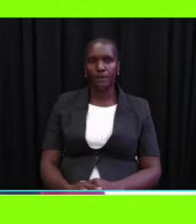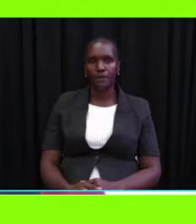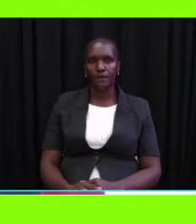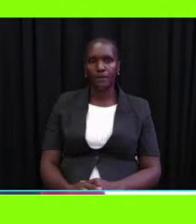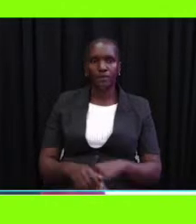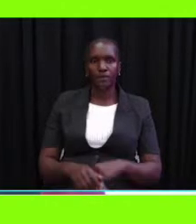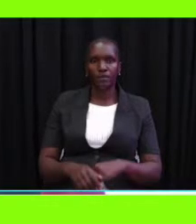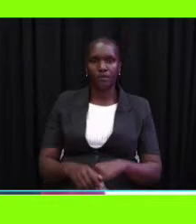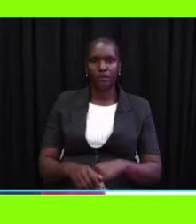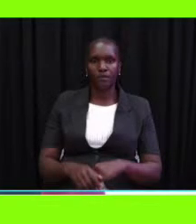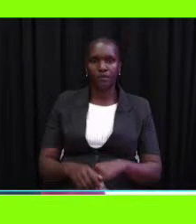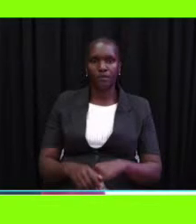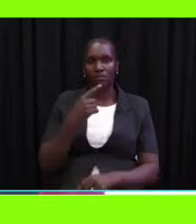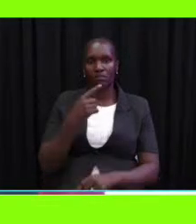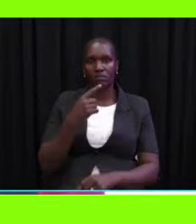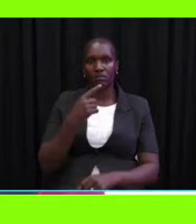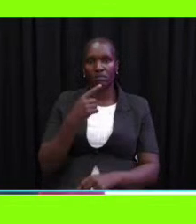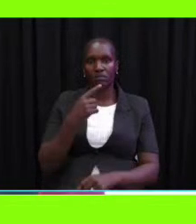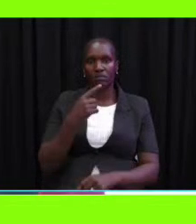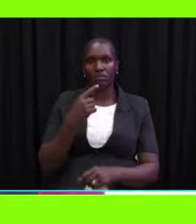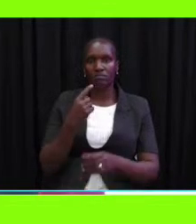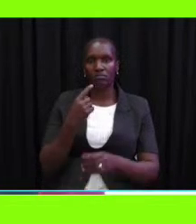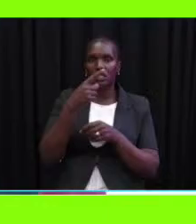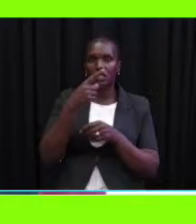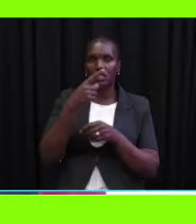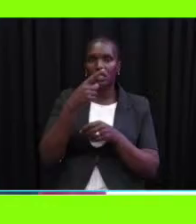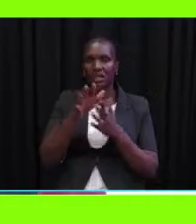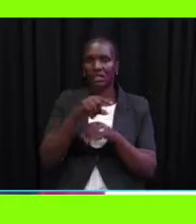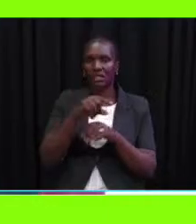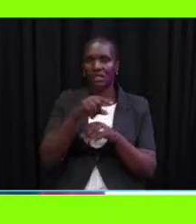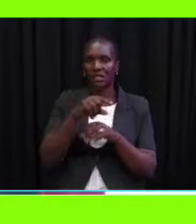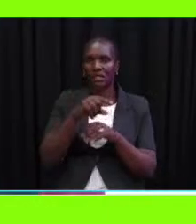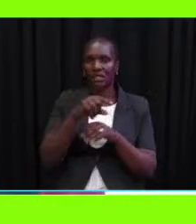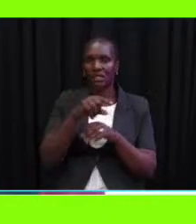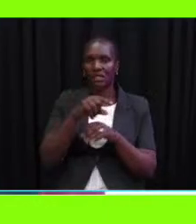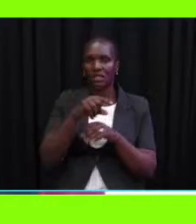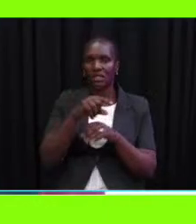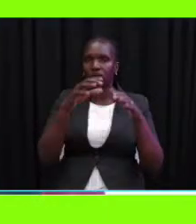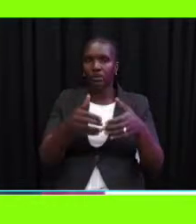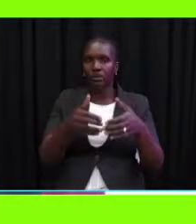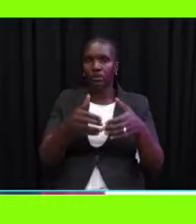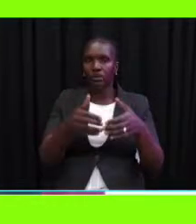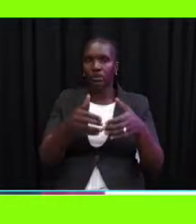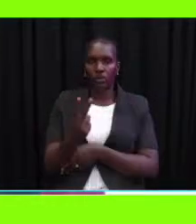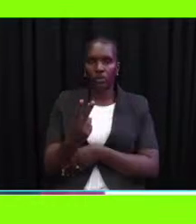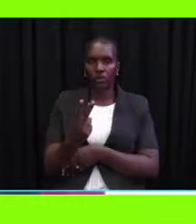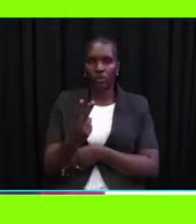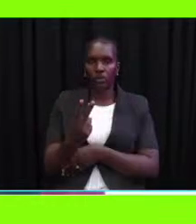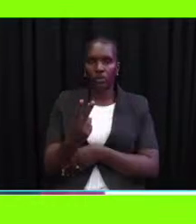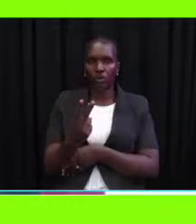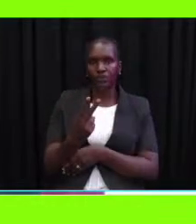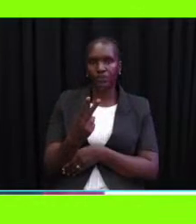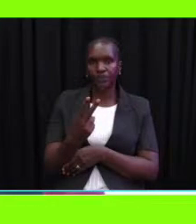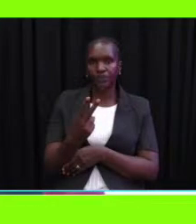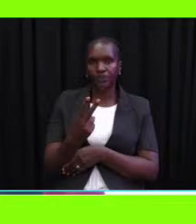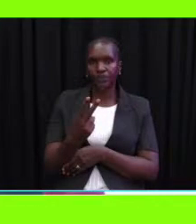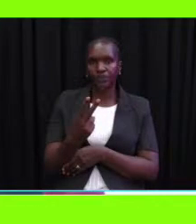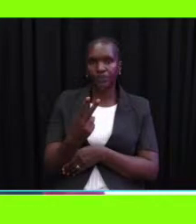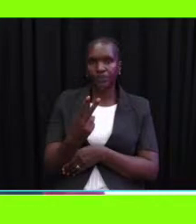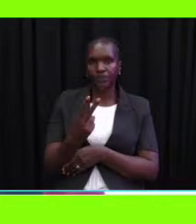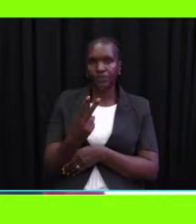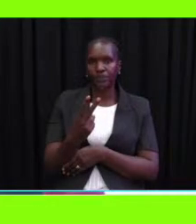Real problems inside of all major networks. This is a real good tool for urban and rural areas.